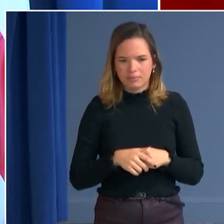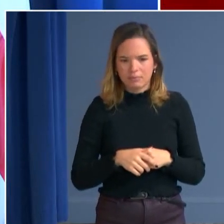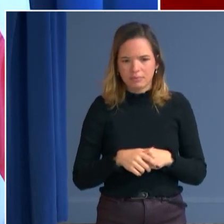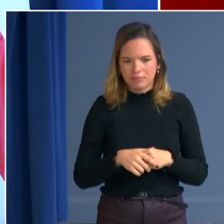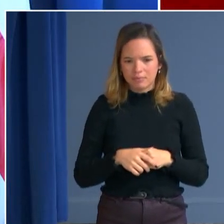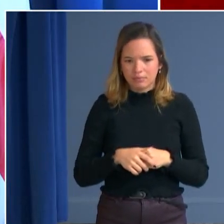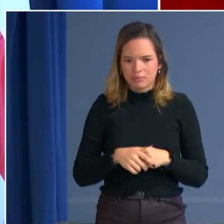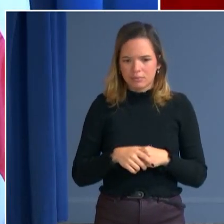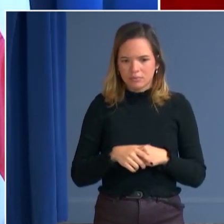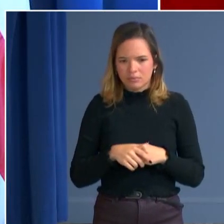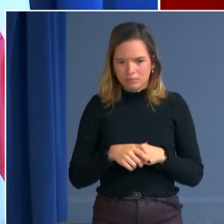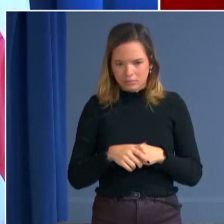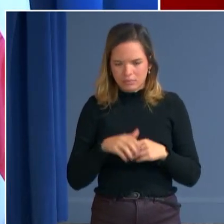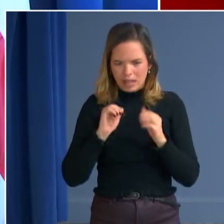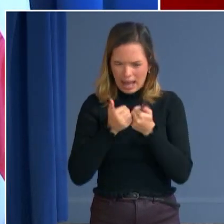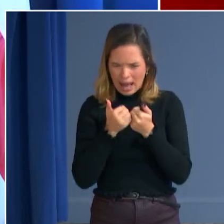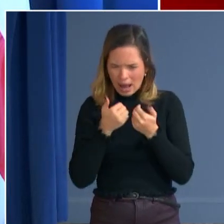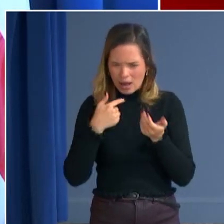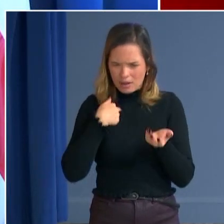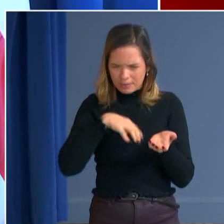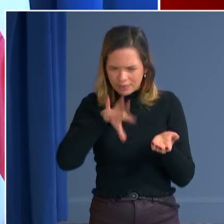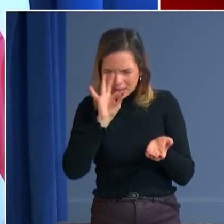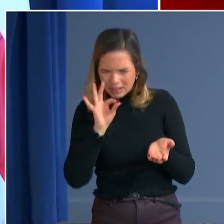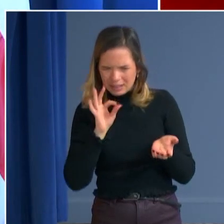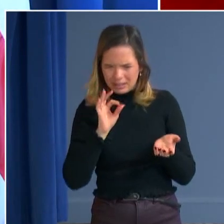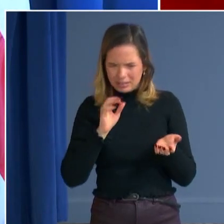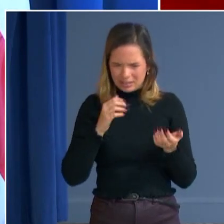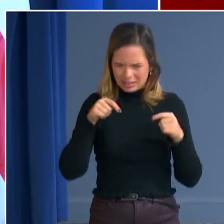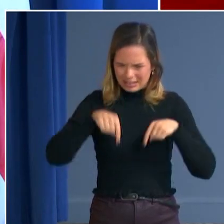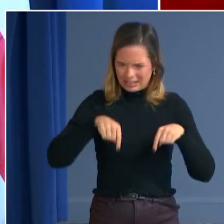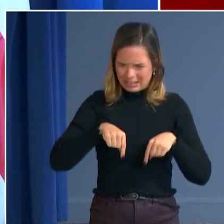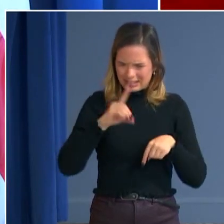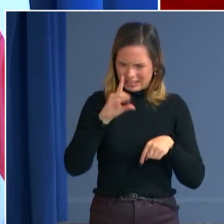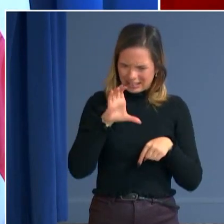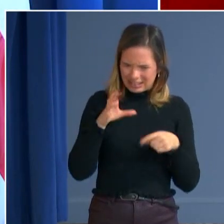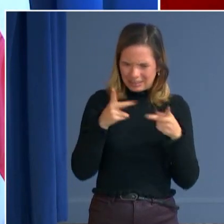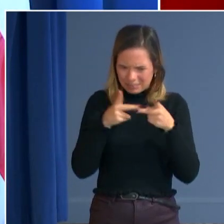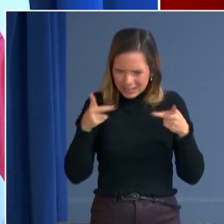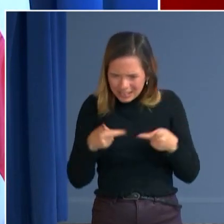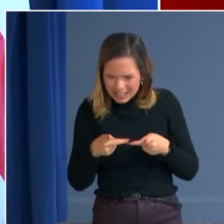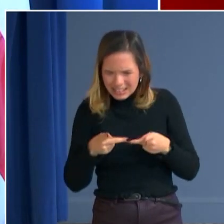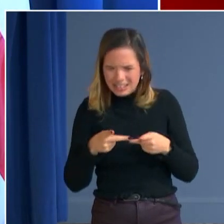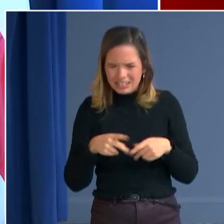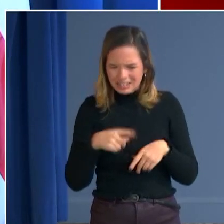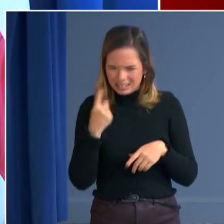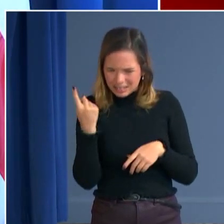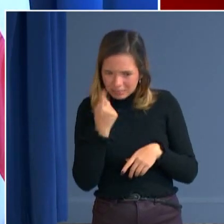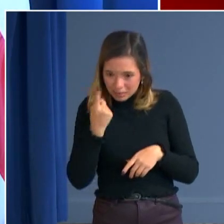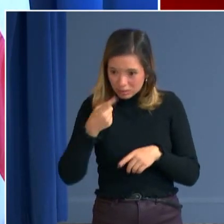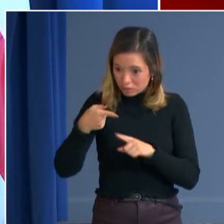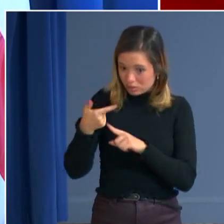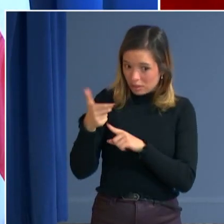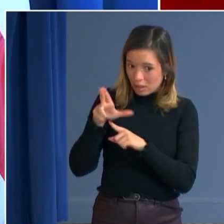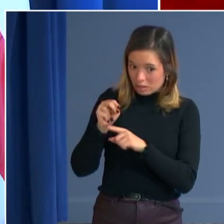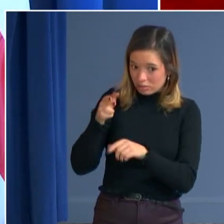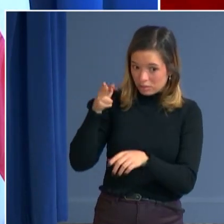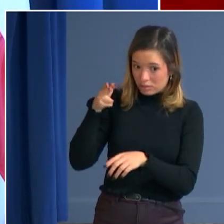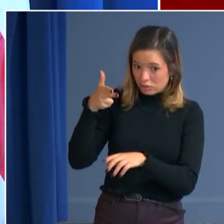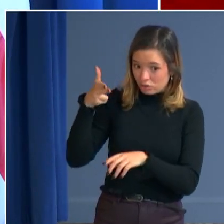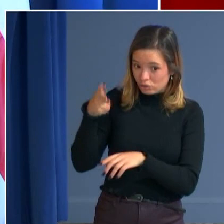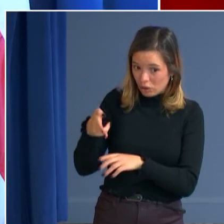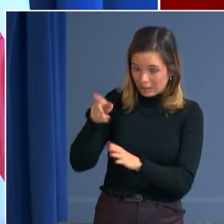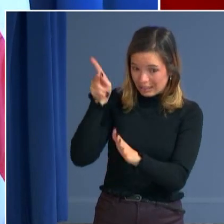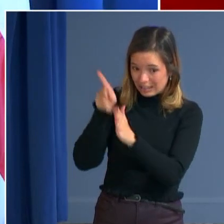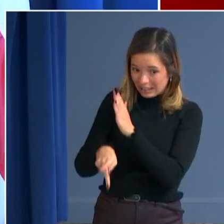begin with? You know, how do you explain a person who shot and killed a woman inside of a car in front of her children? How do you explain